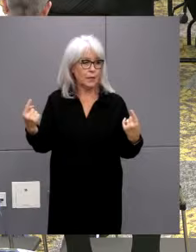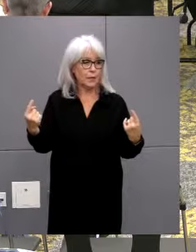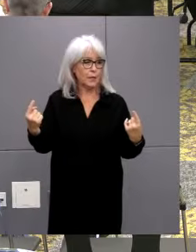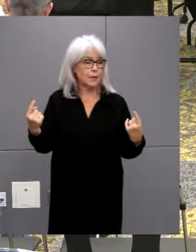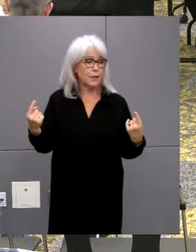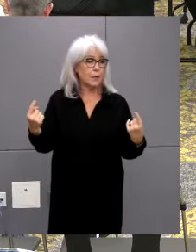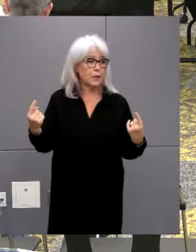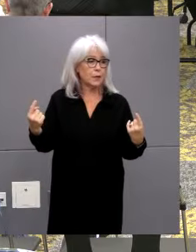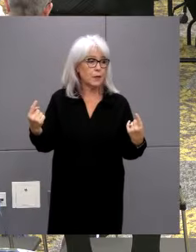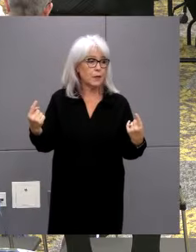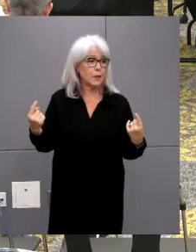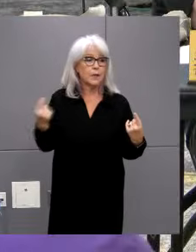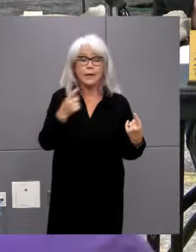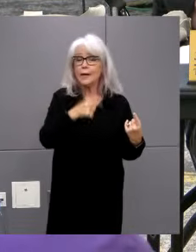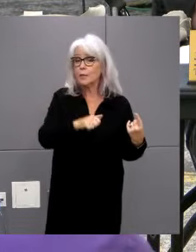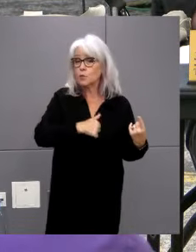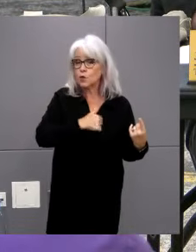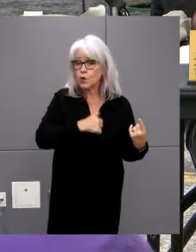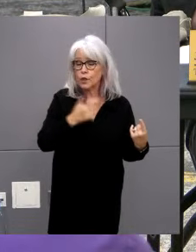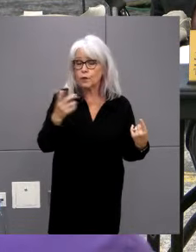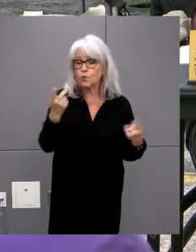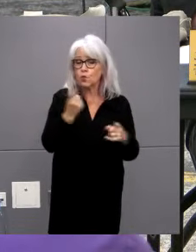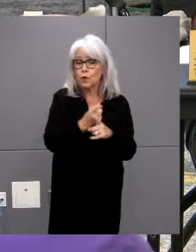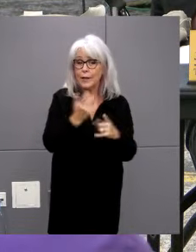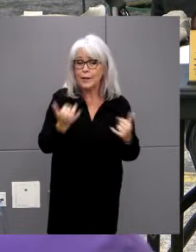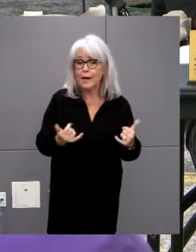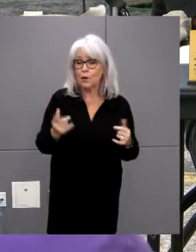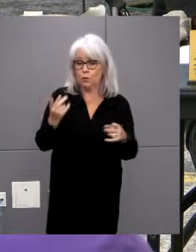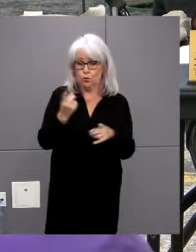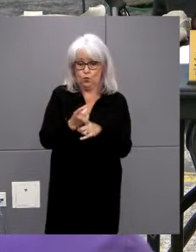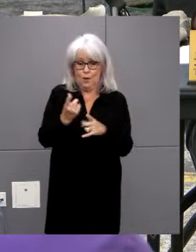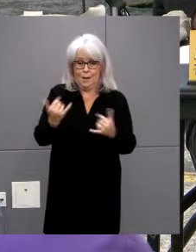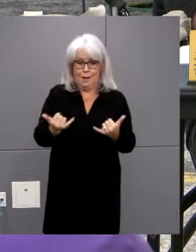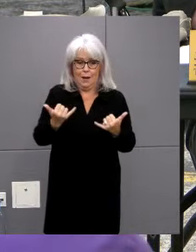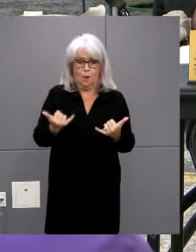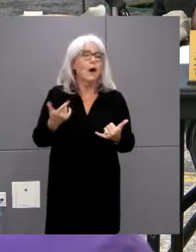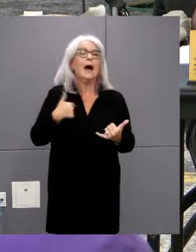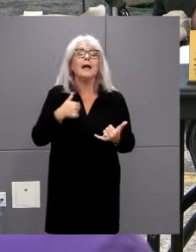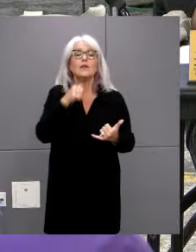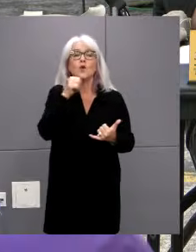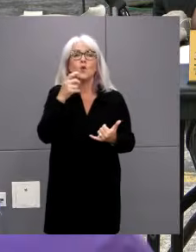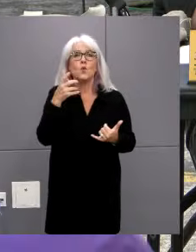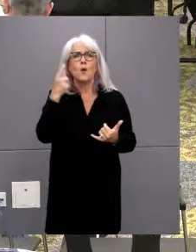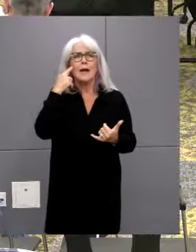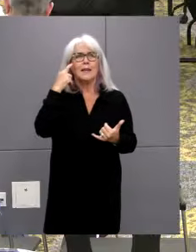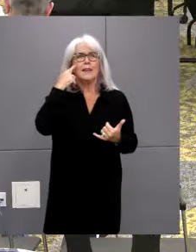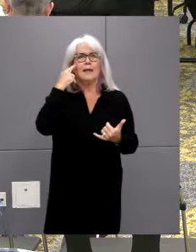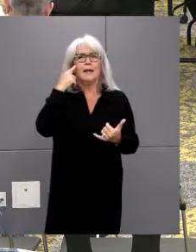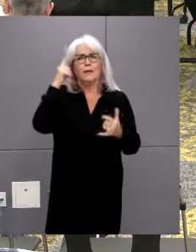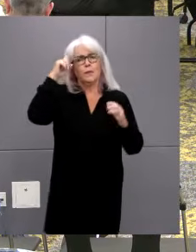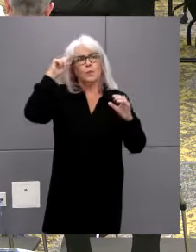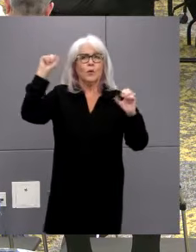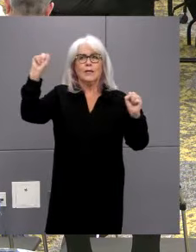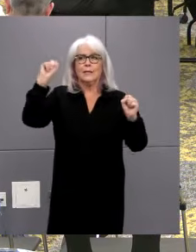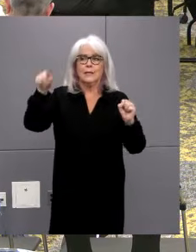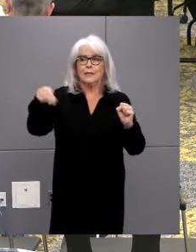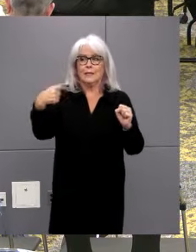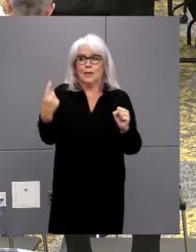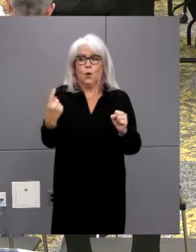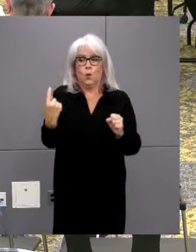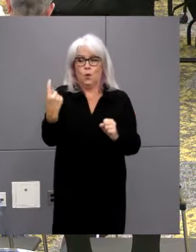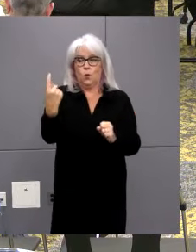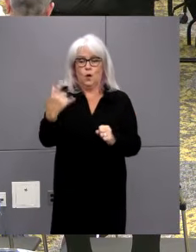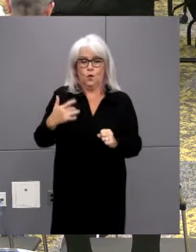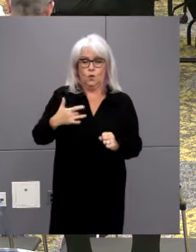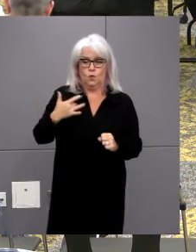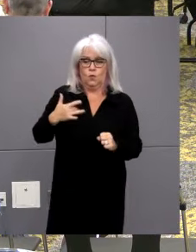consistently. And we're here, we're where we're at. Okay, but I don't want it to be as if the president is the only one who felt